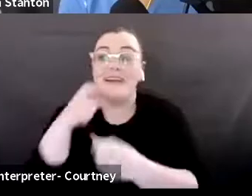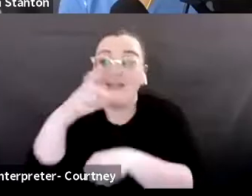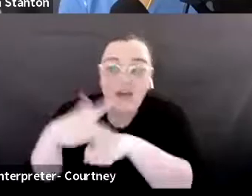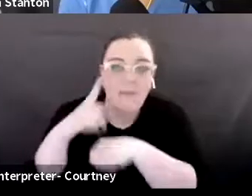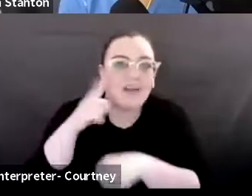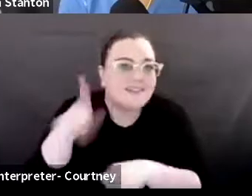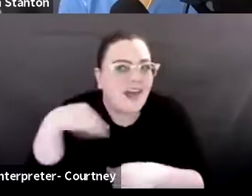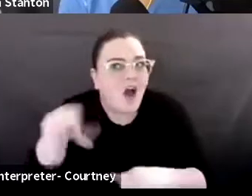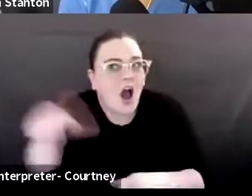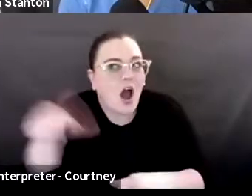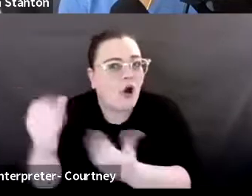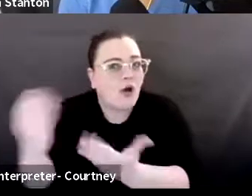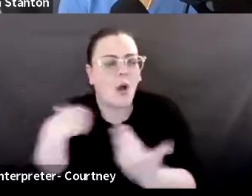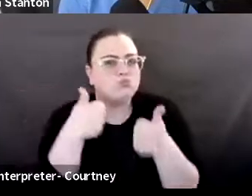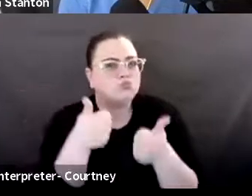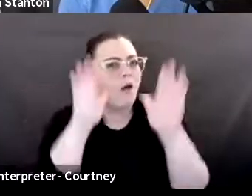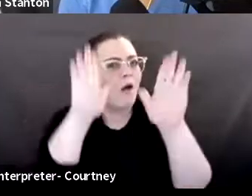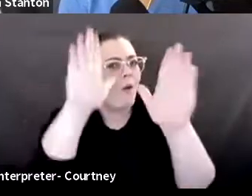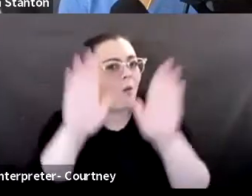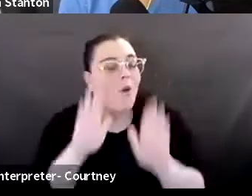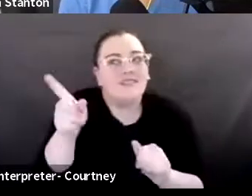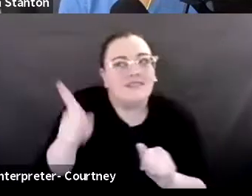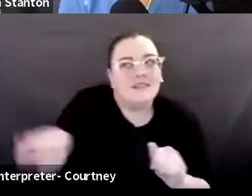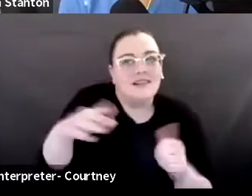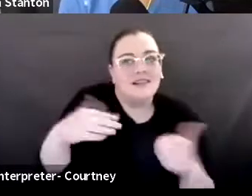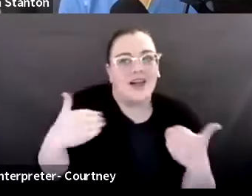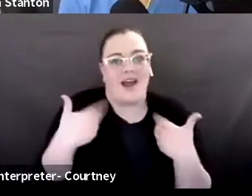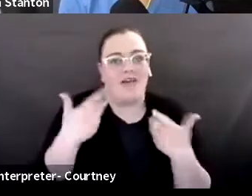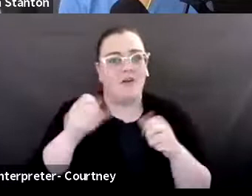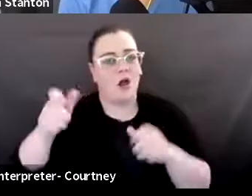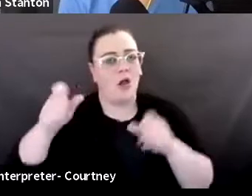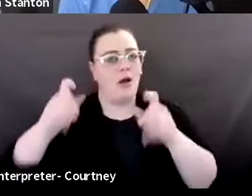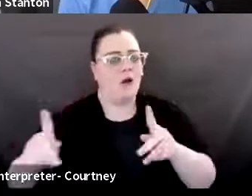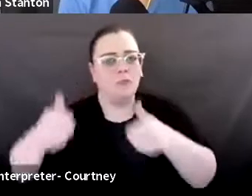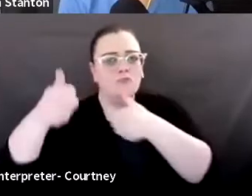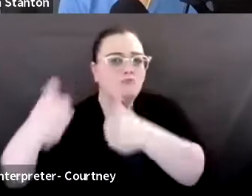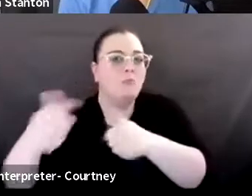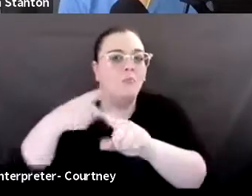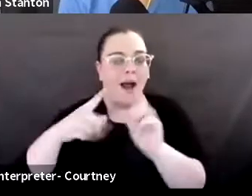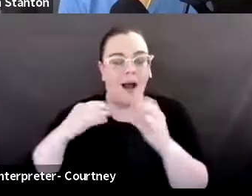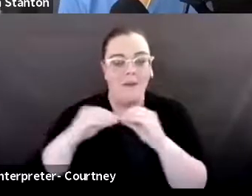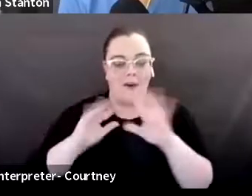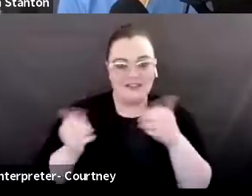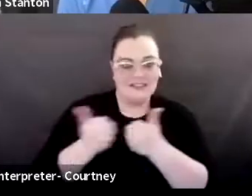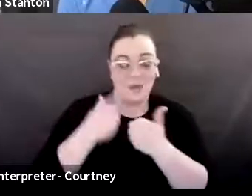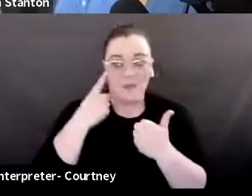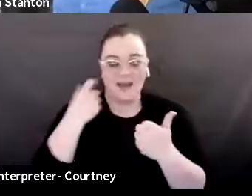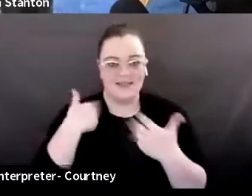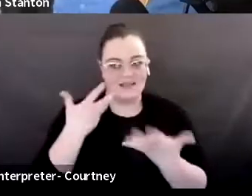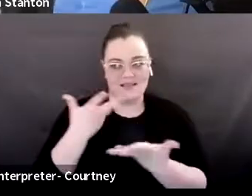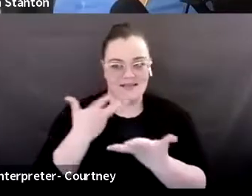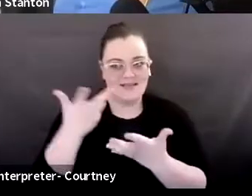on what's wonderful contemporary television shows, it's amazing,